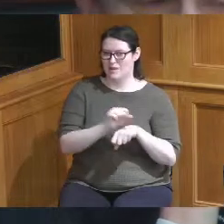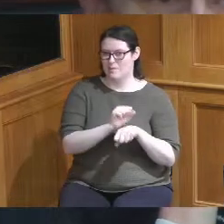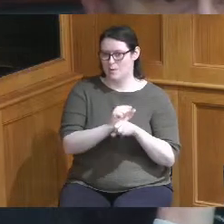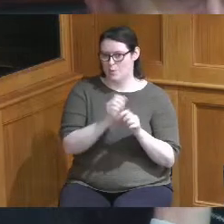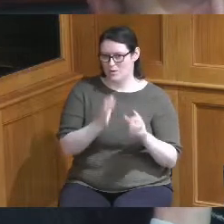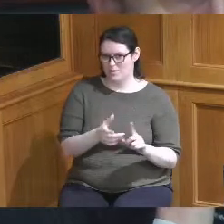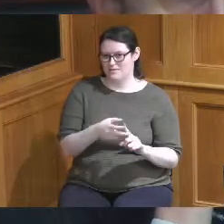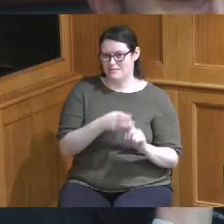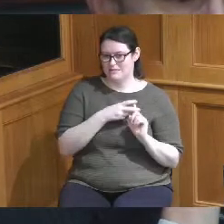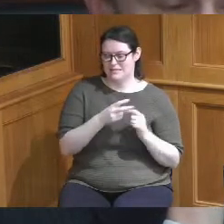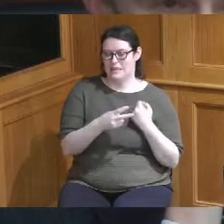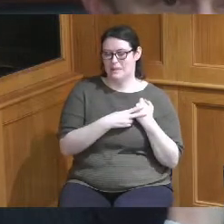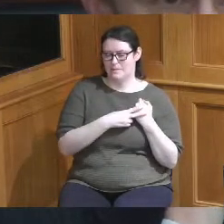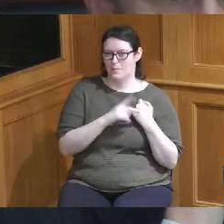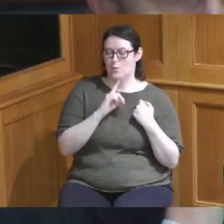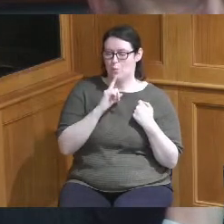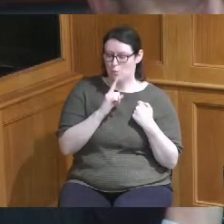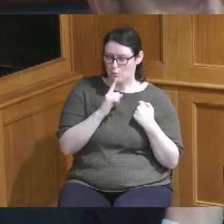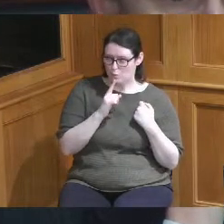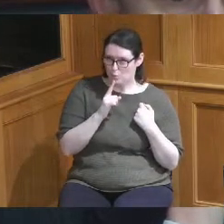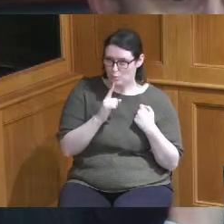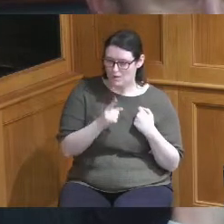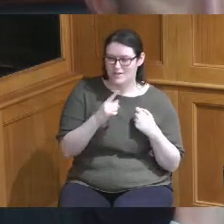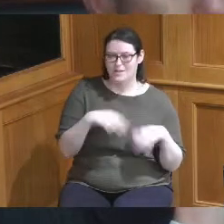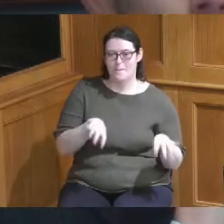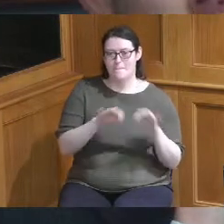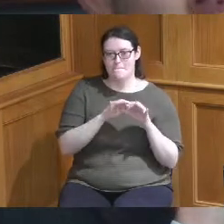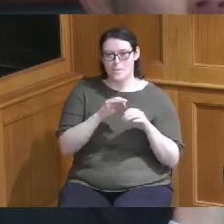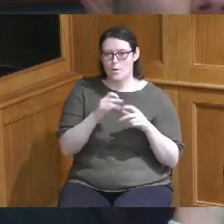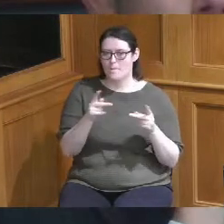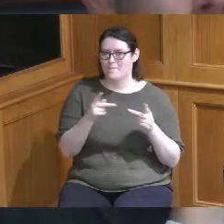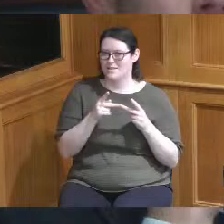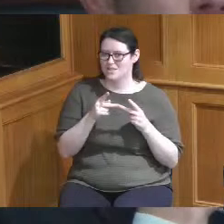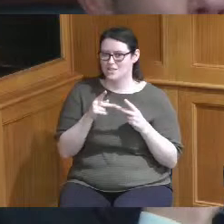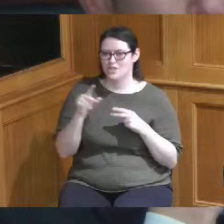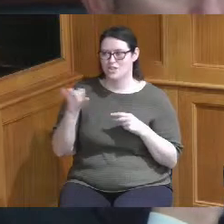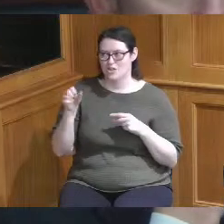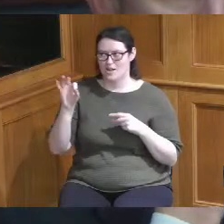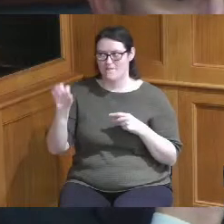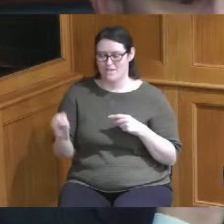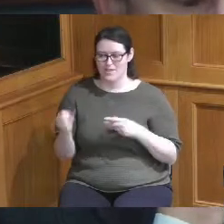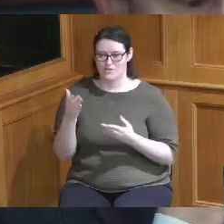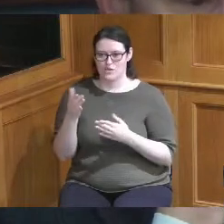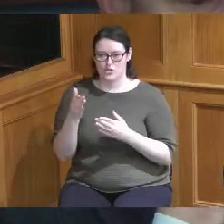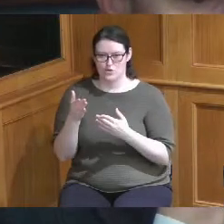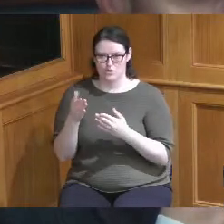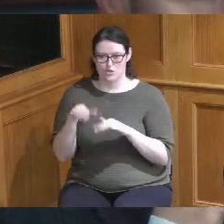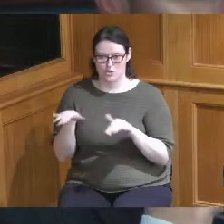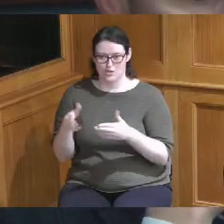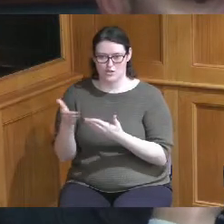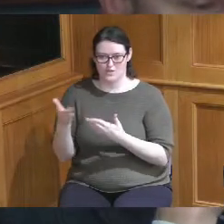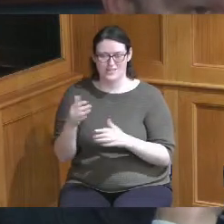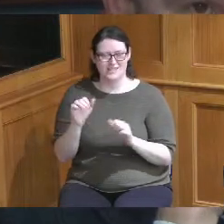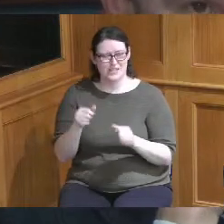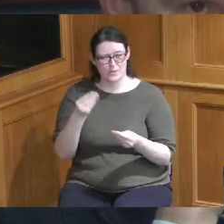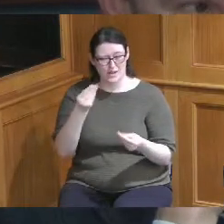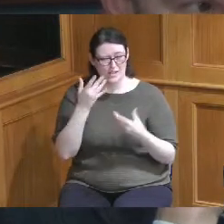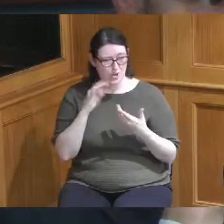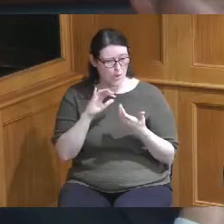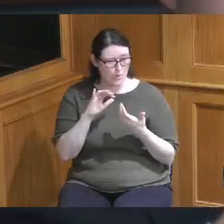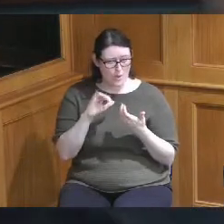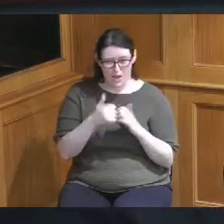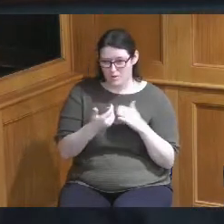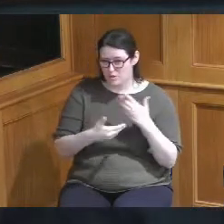in really important positions over at JFS in Children's Services, can you give us an update on how that is